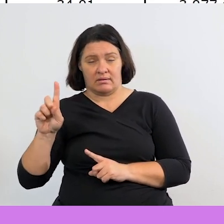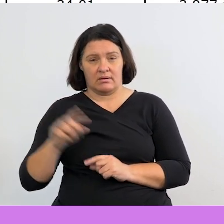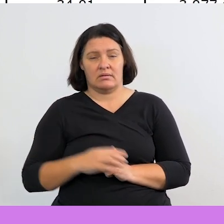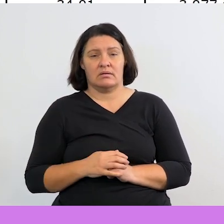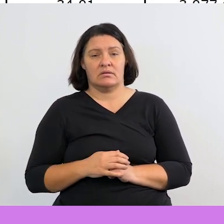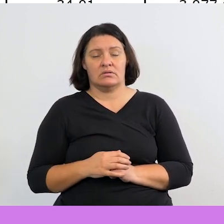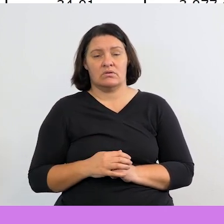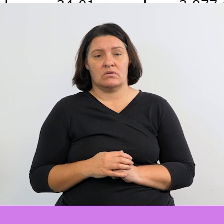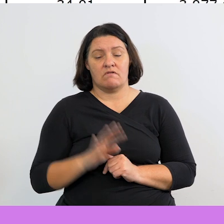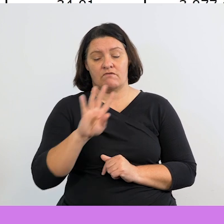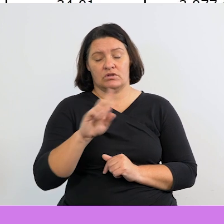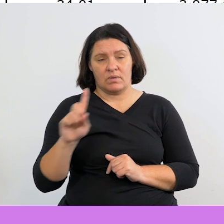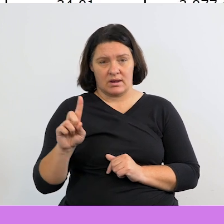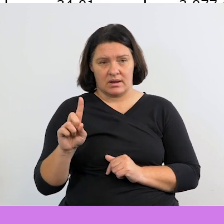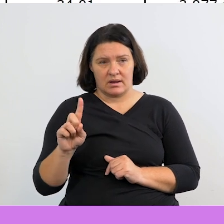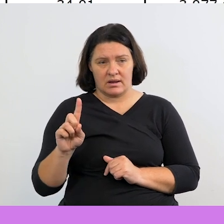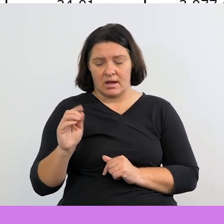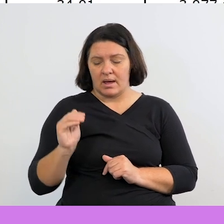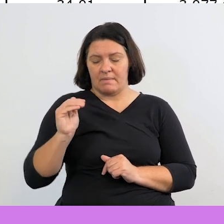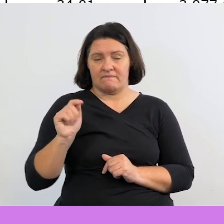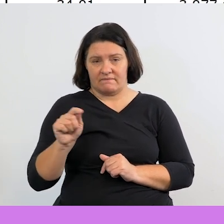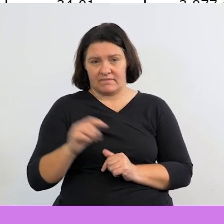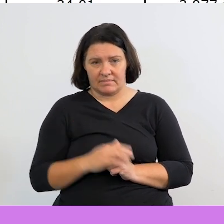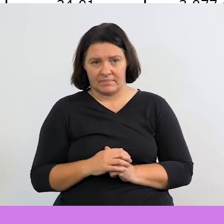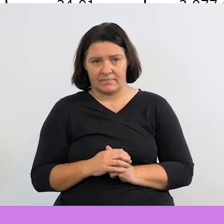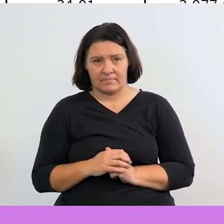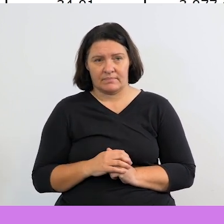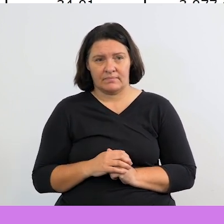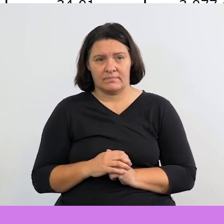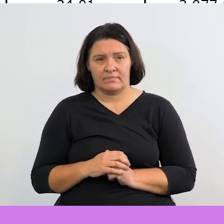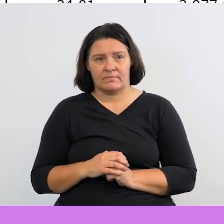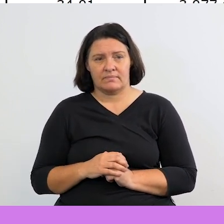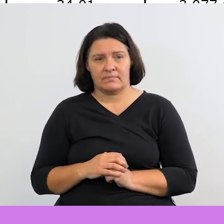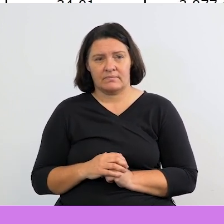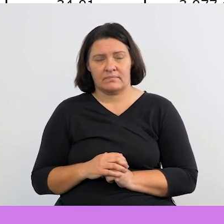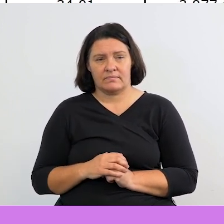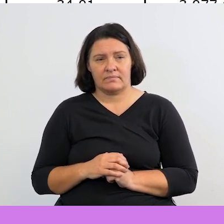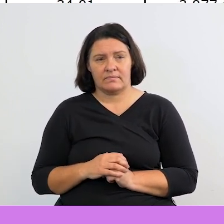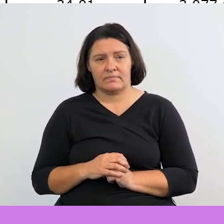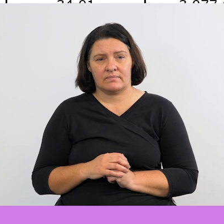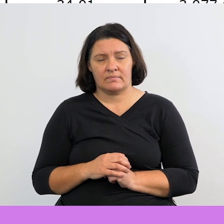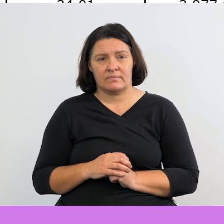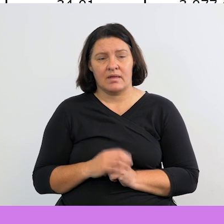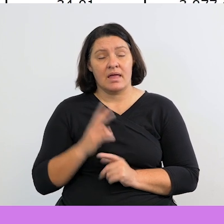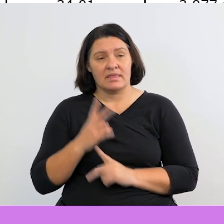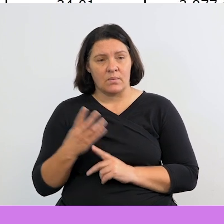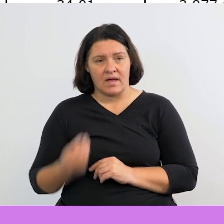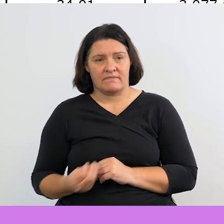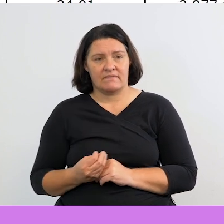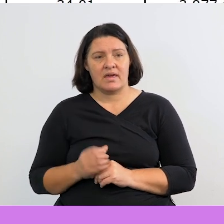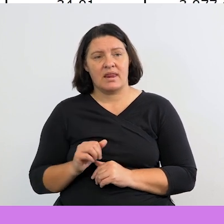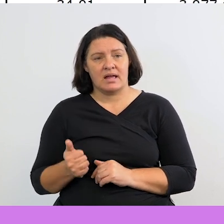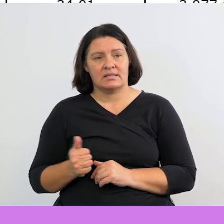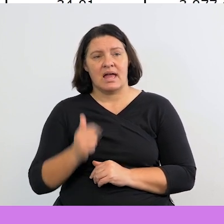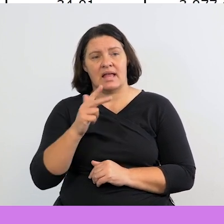41,31. So there's 41 and just above that. Can we plot that point there? And then